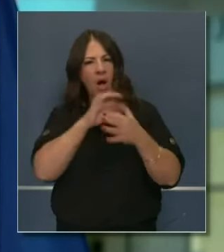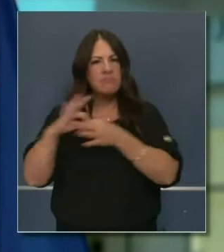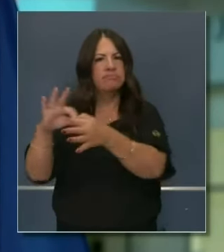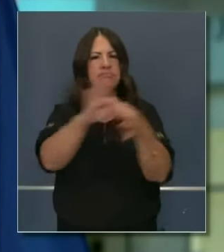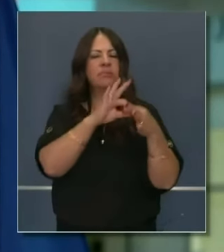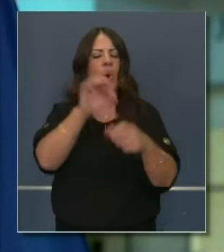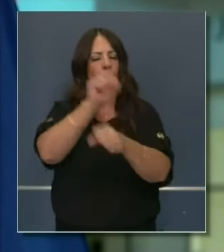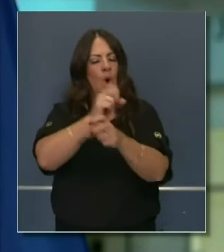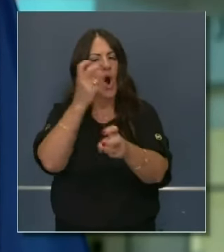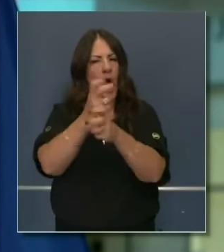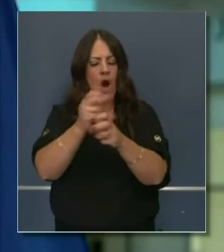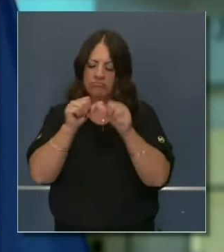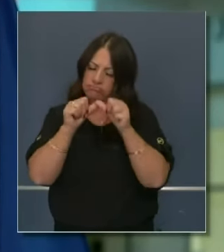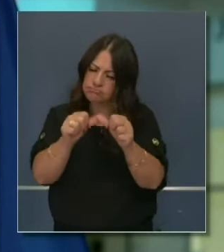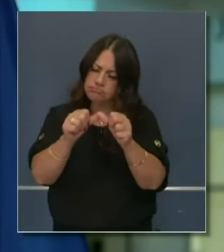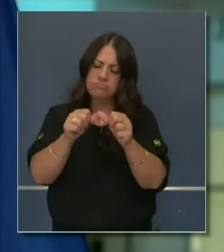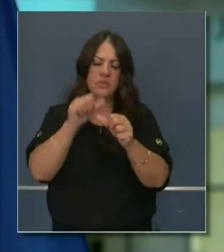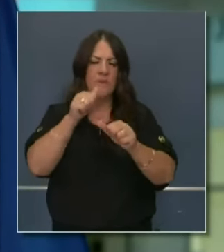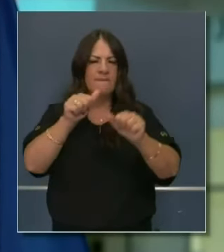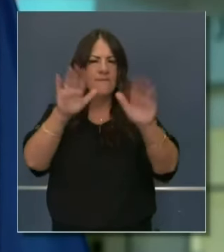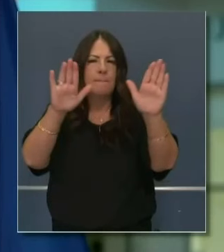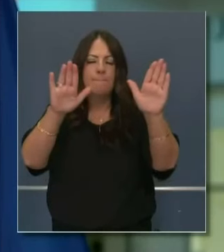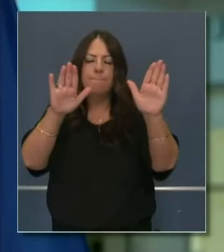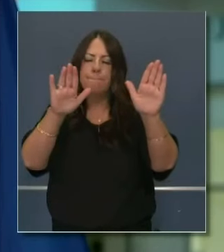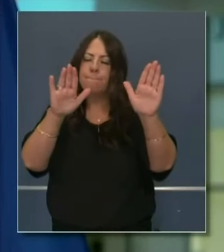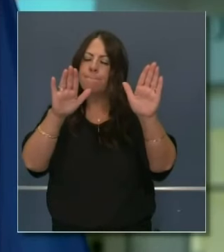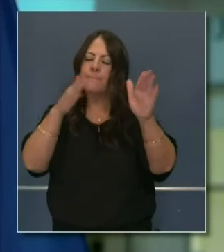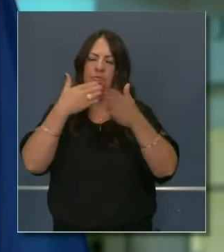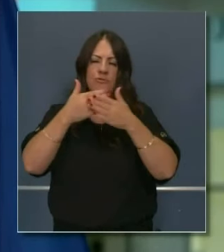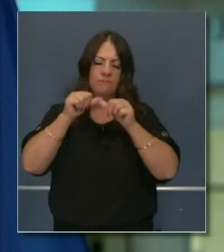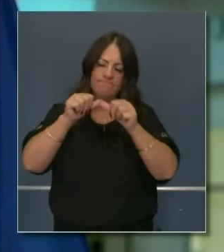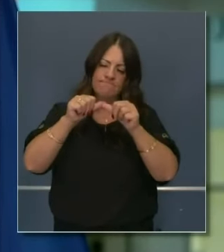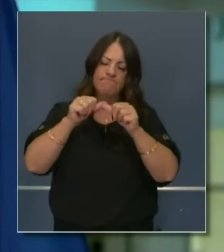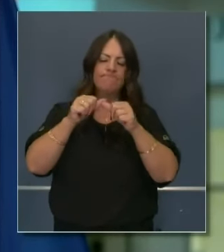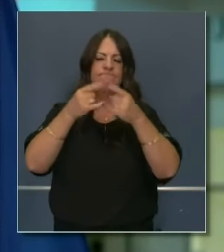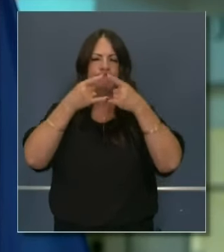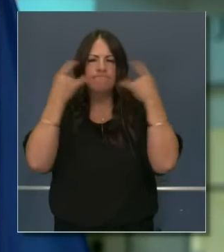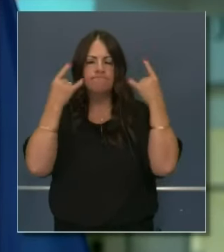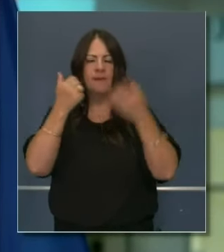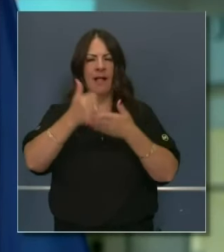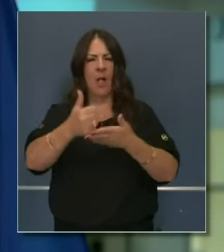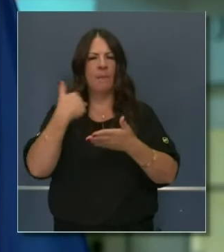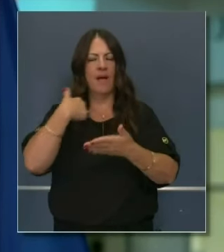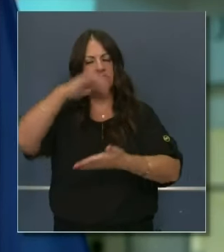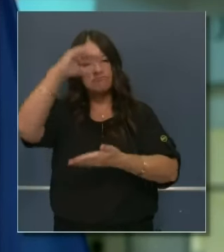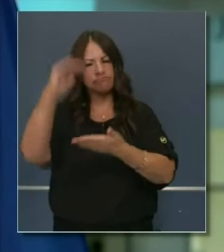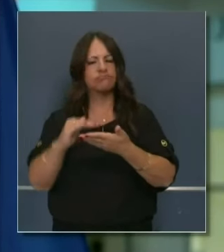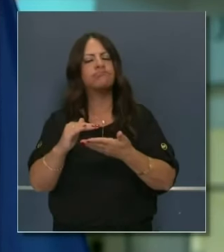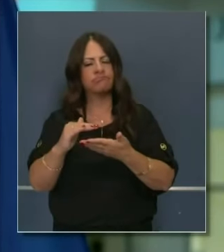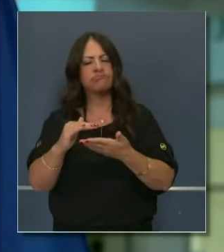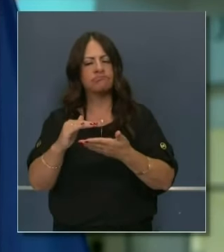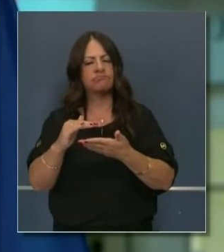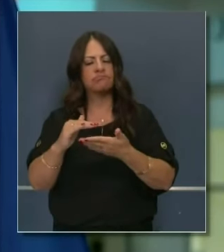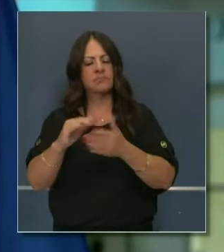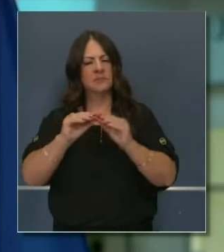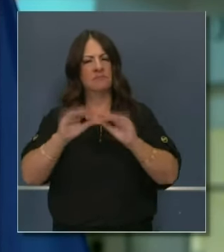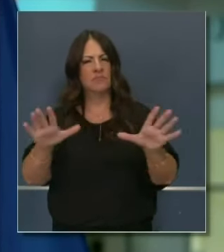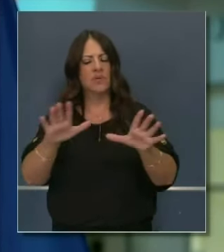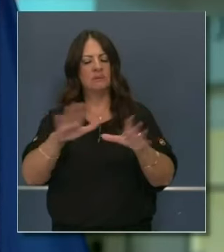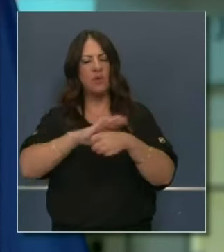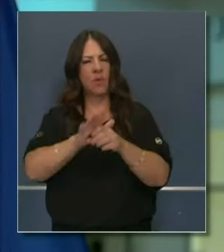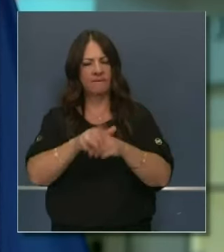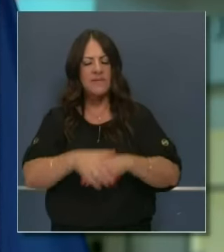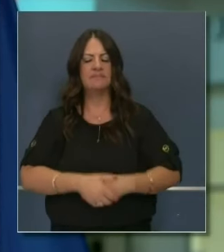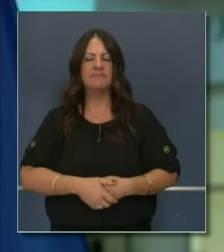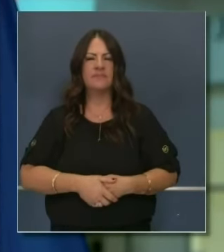the hard work and the past practices that have helped us mitigate the spread of this disease in the last number of months. And